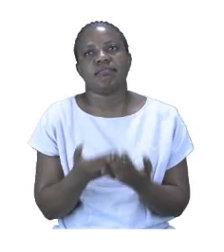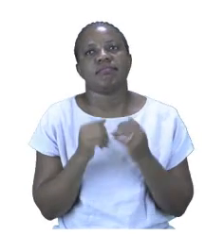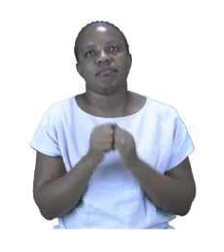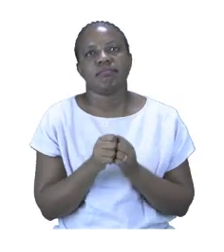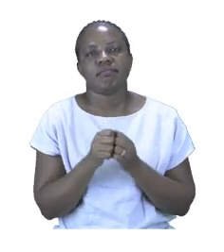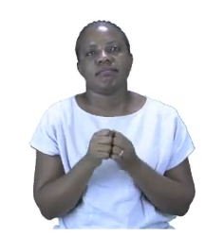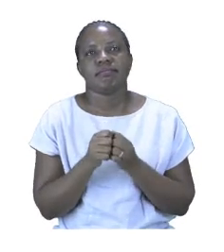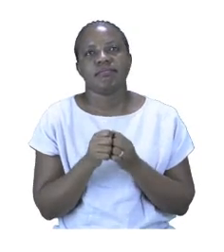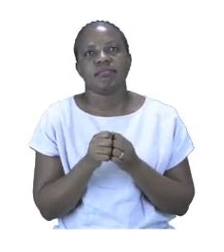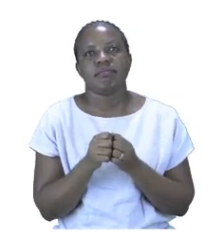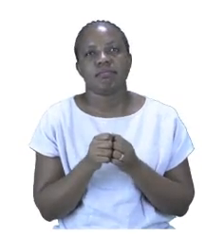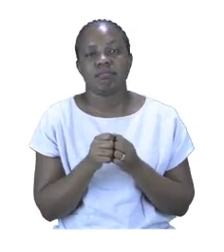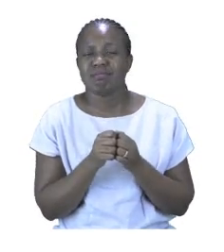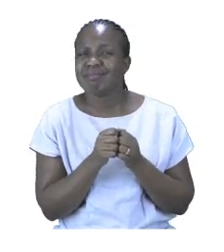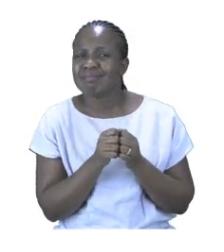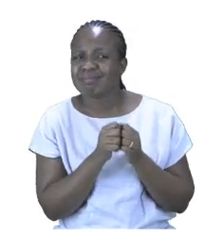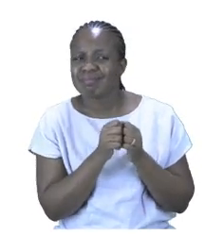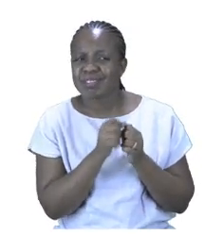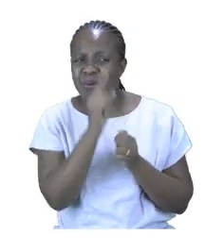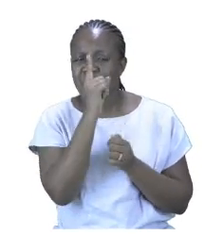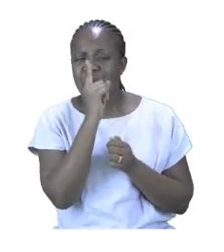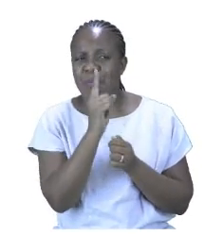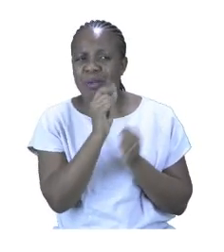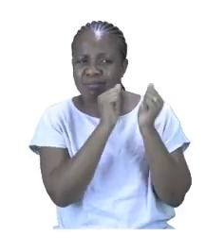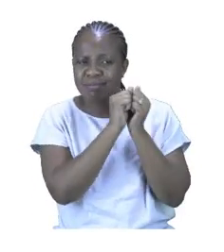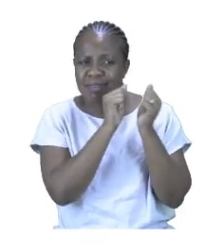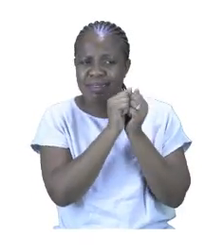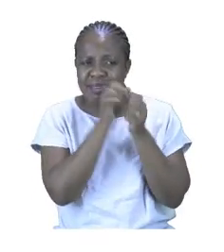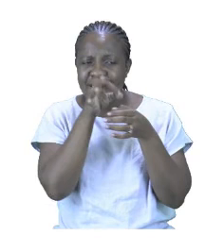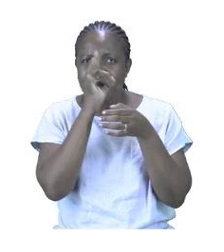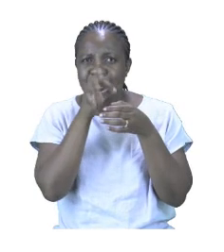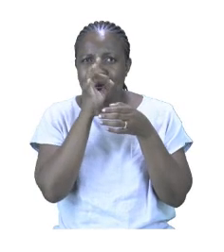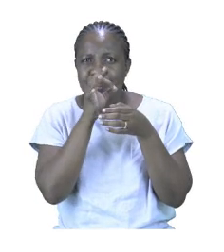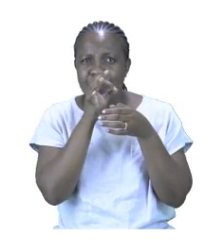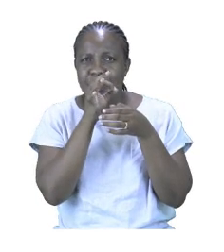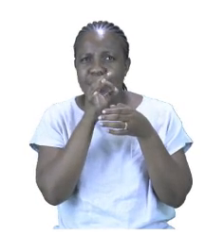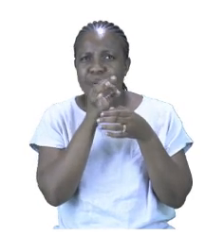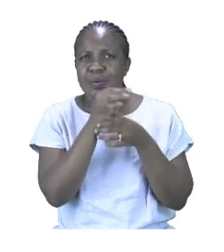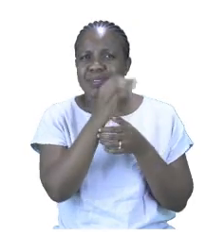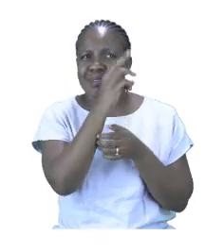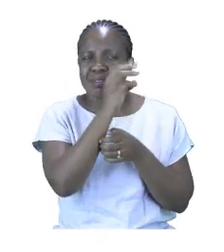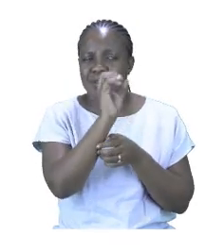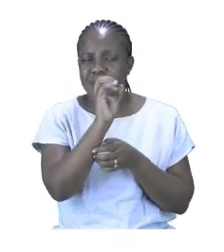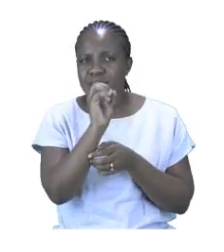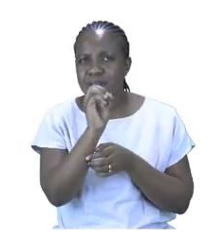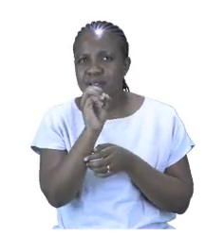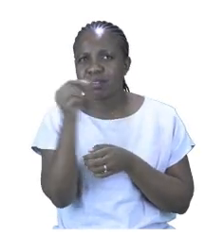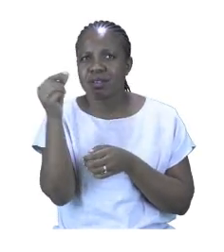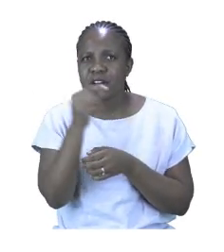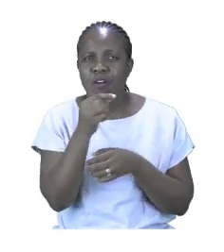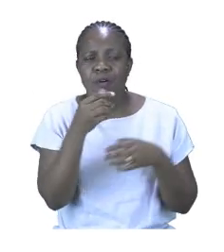Do we say that the packet of chips is 300 grams or